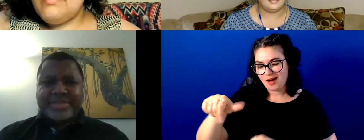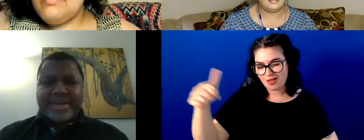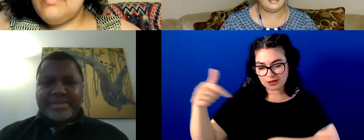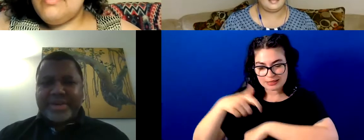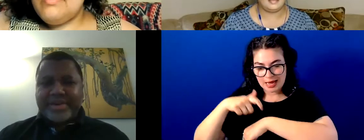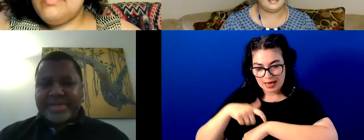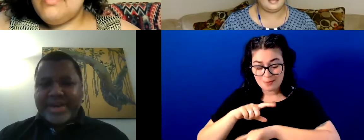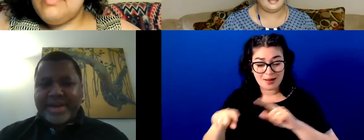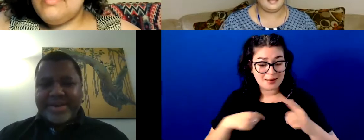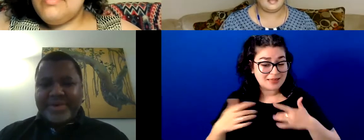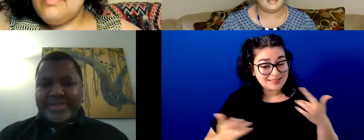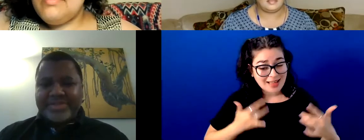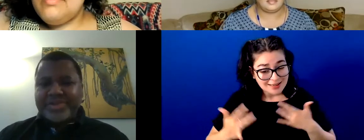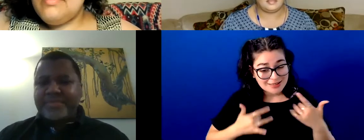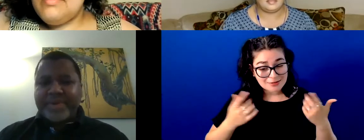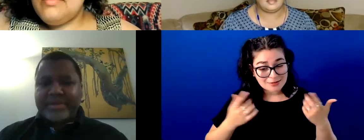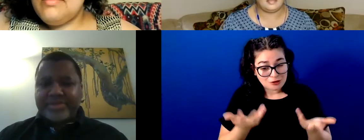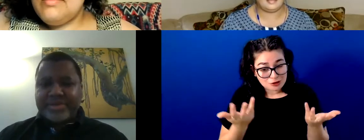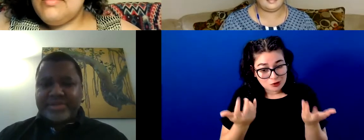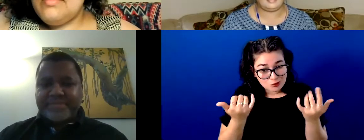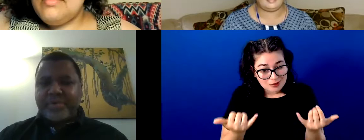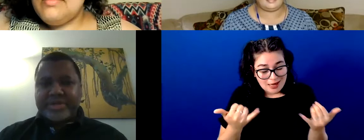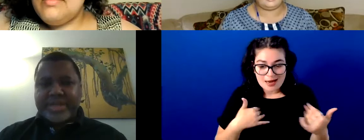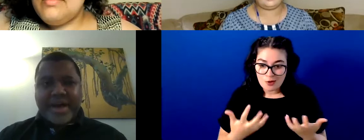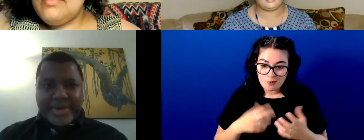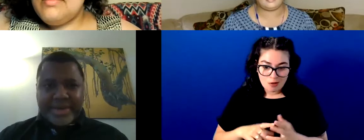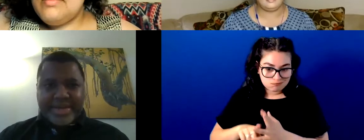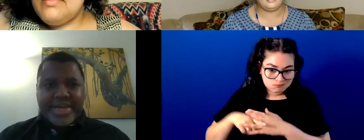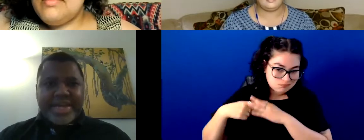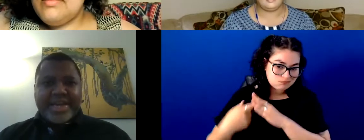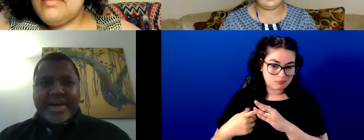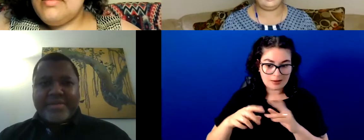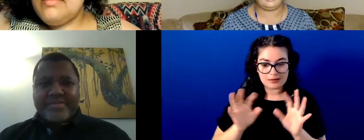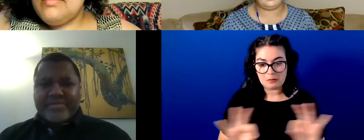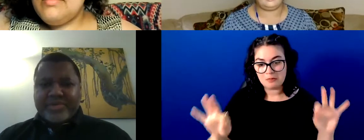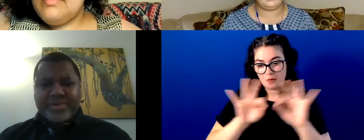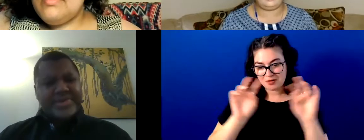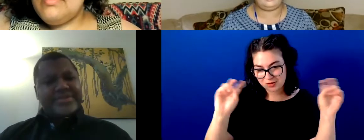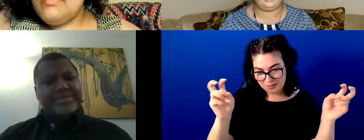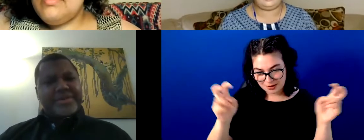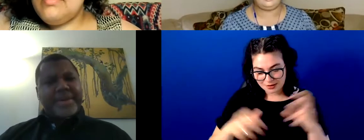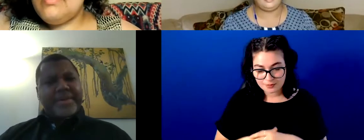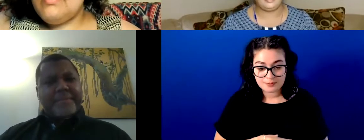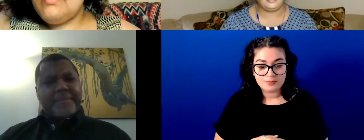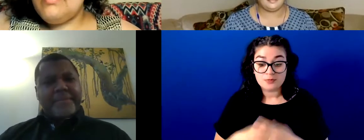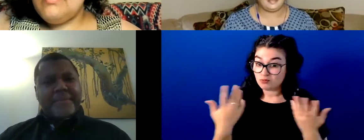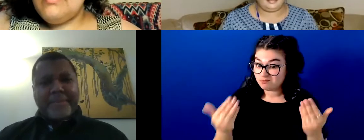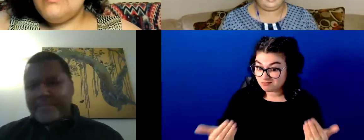just excited to be here tonight, and I want to just jump into this important topic. So let's jump